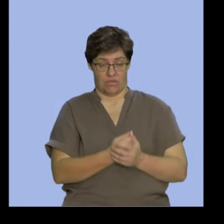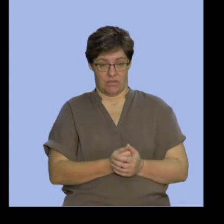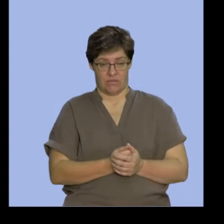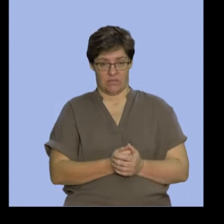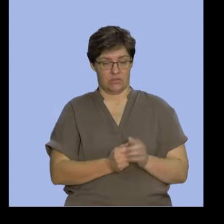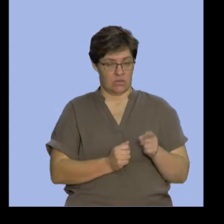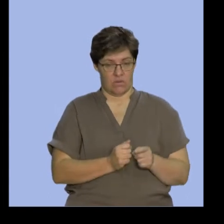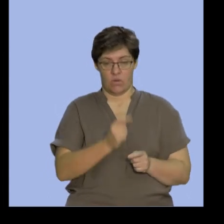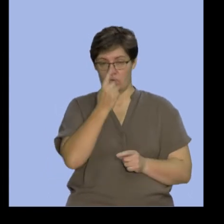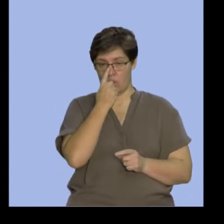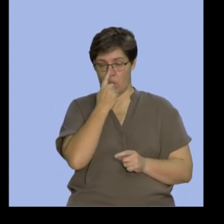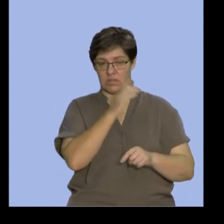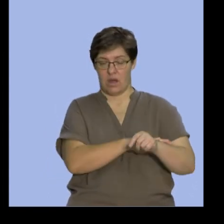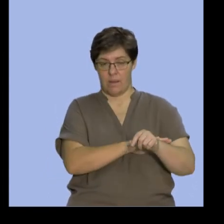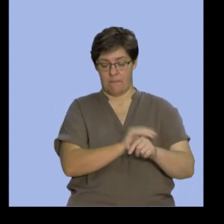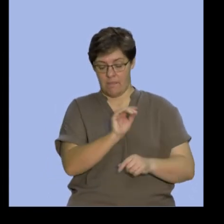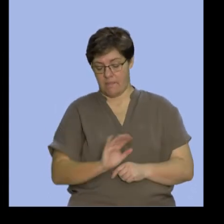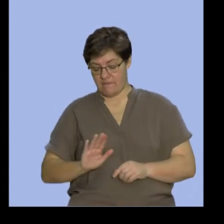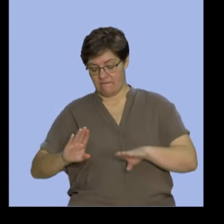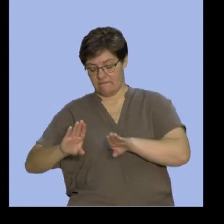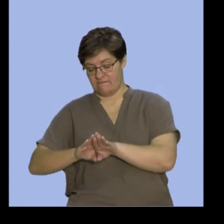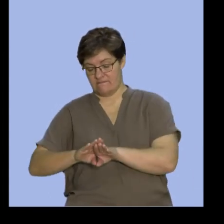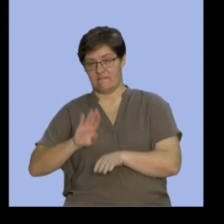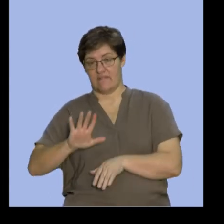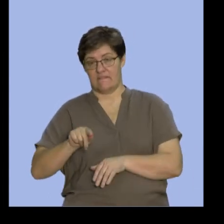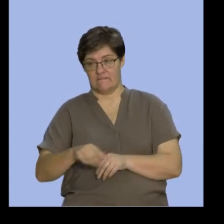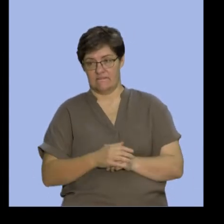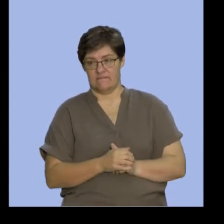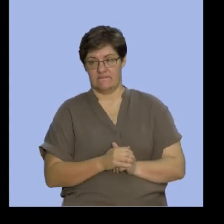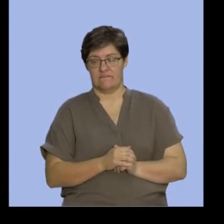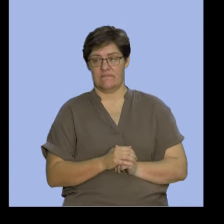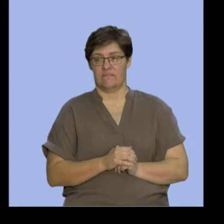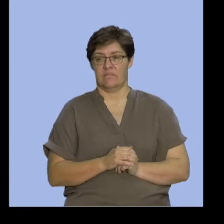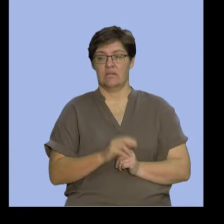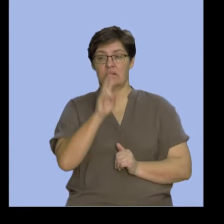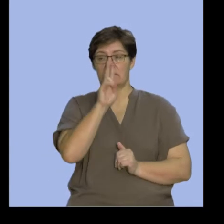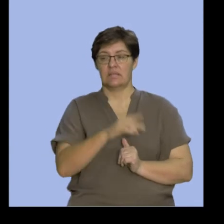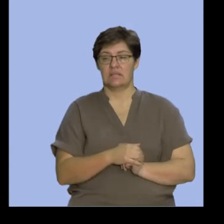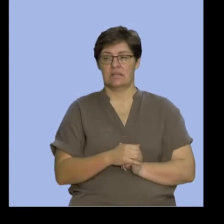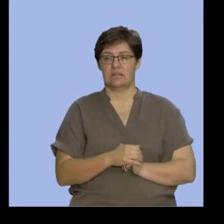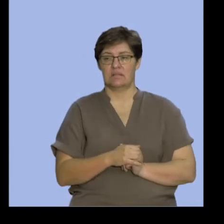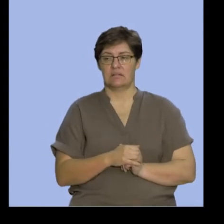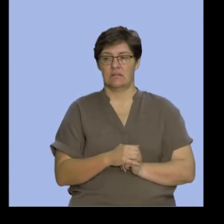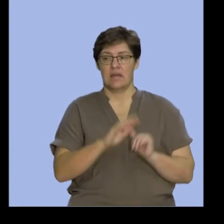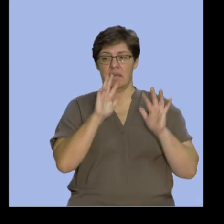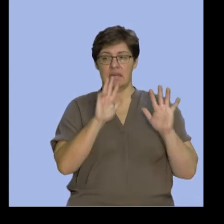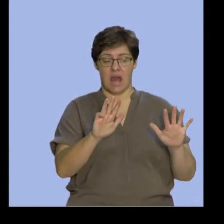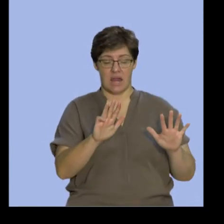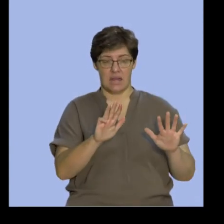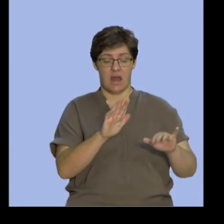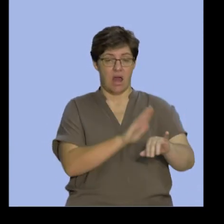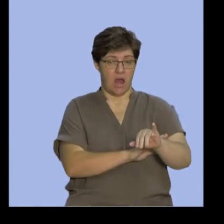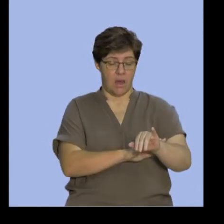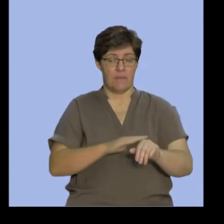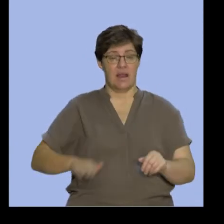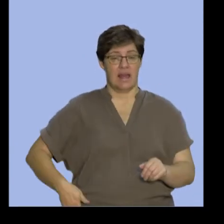and arm, we can put a 5 into that space. We recognize that 9 had broken an